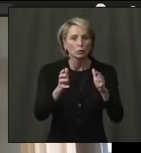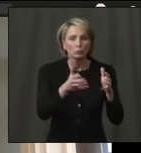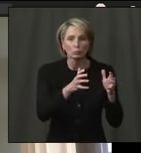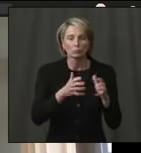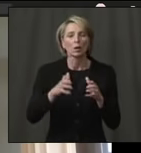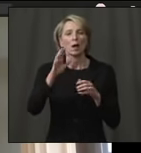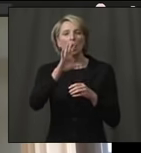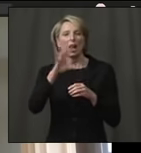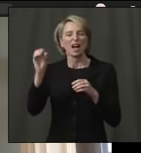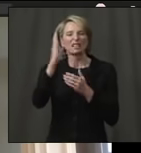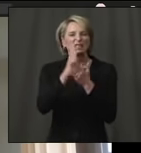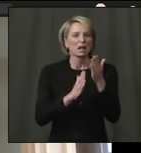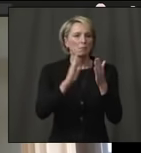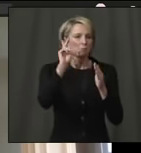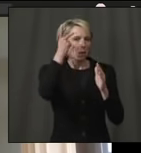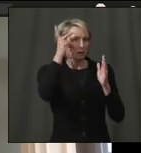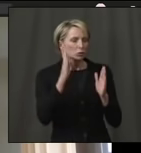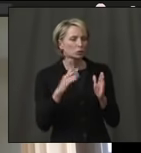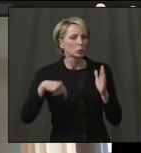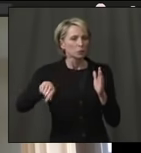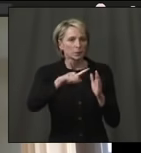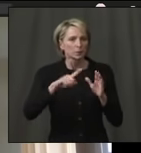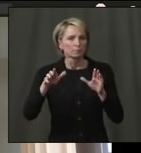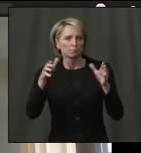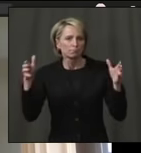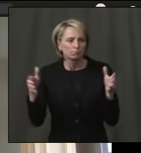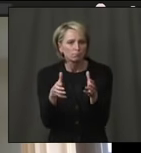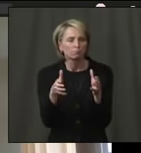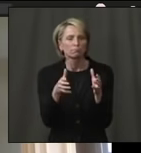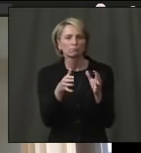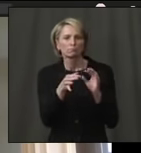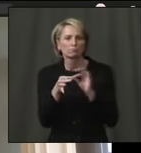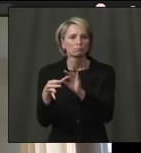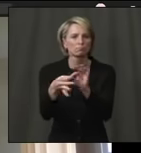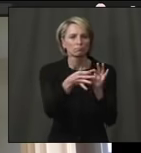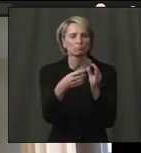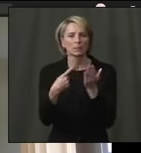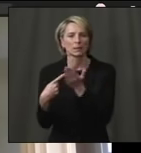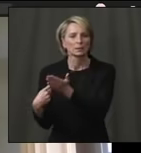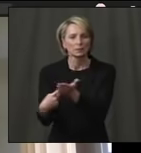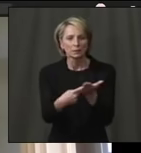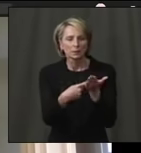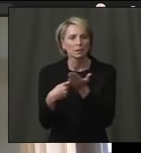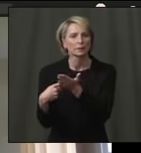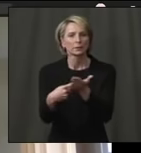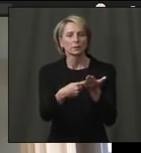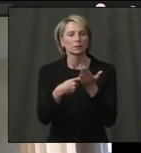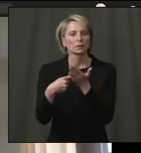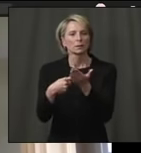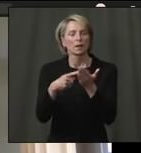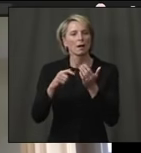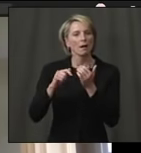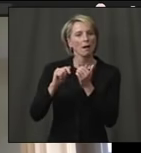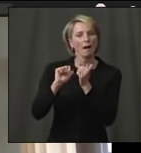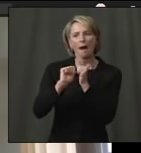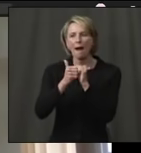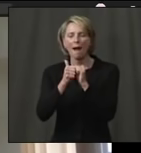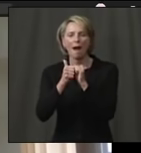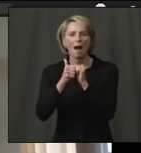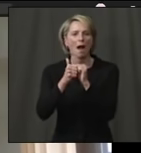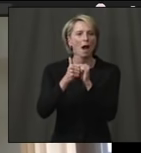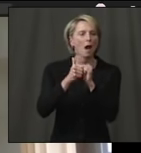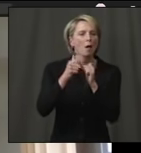of Governments, and other partners, the long-term